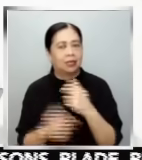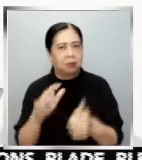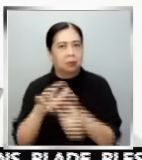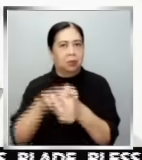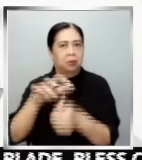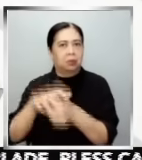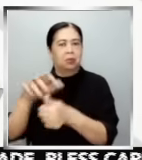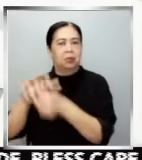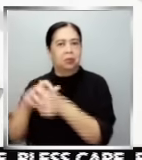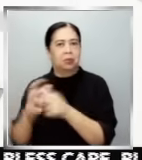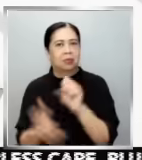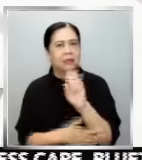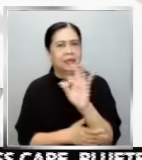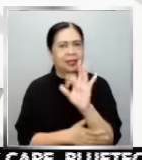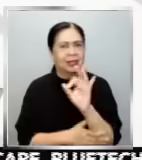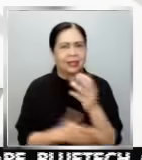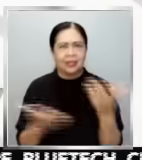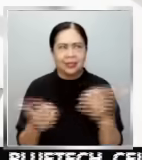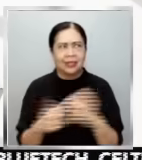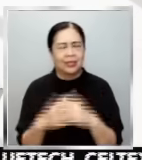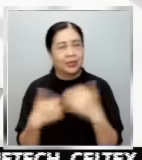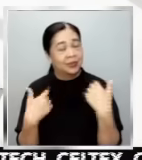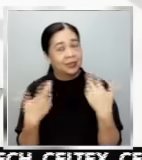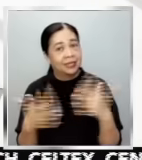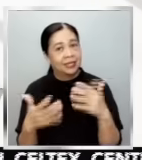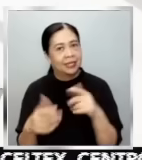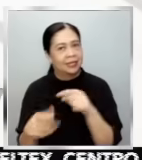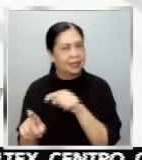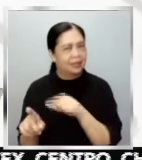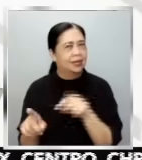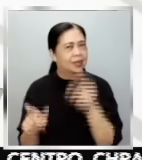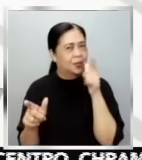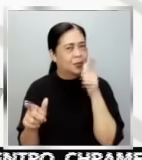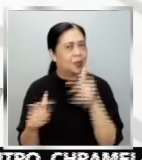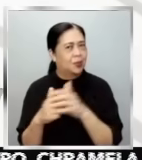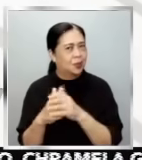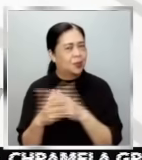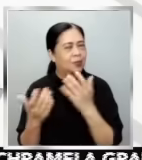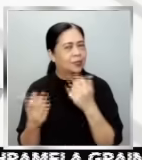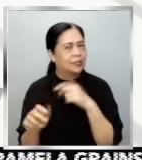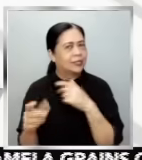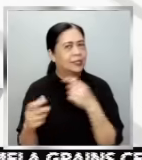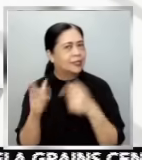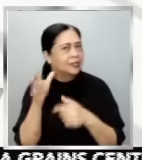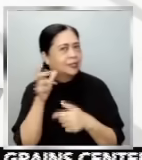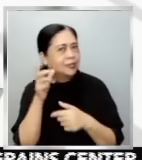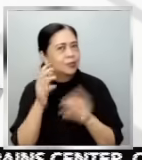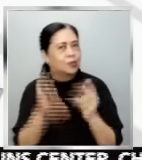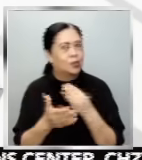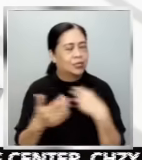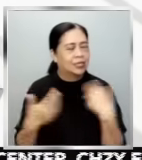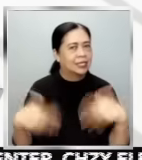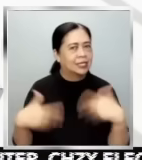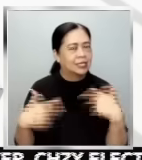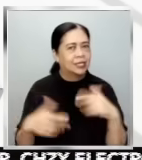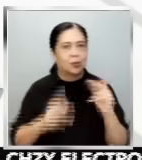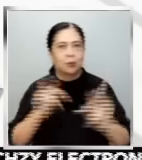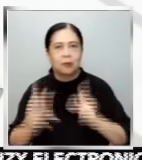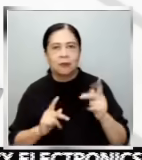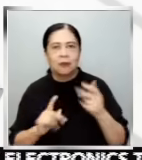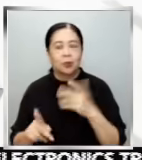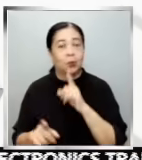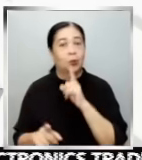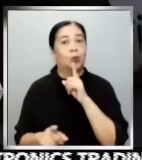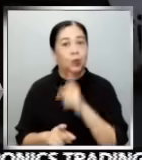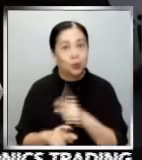and um you know it was just like these guys seem So Sick and Then I started listening to their music and watching their performances and truly was